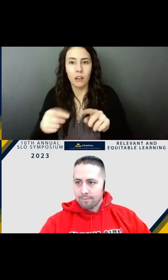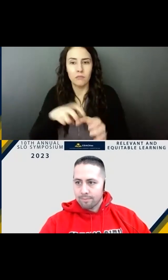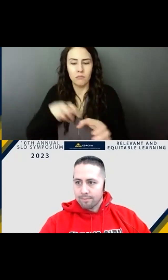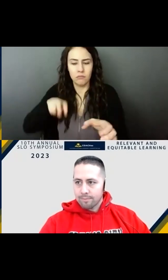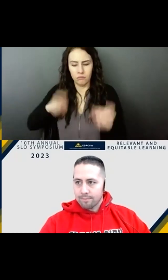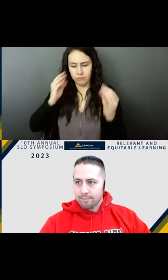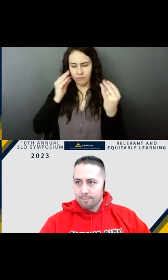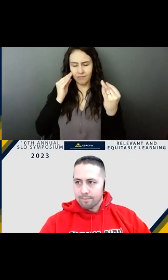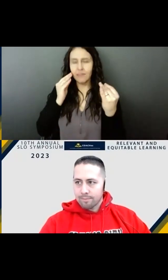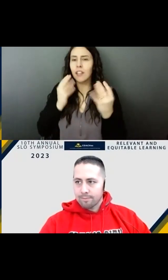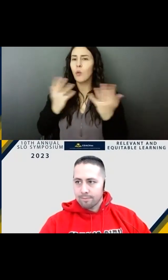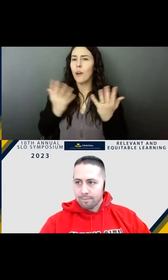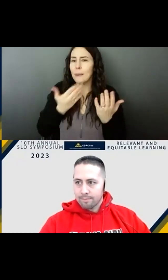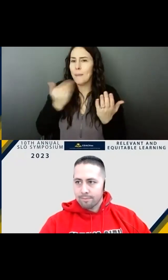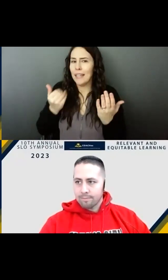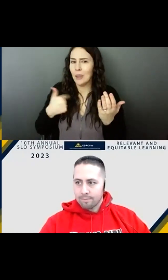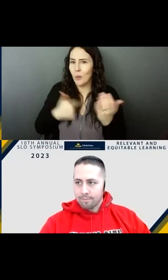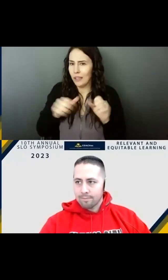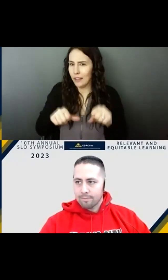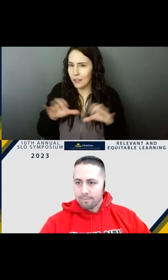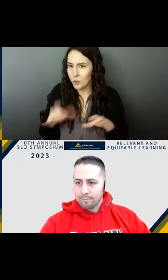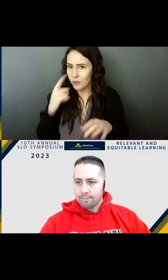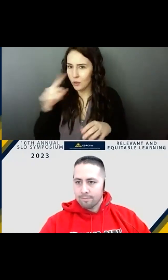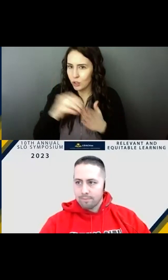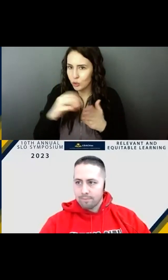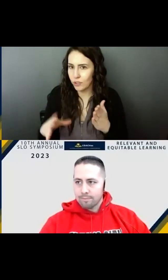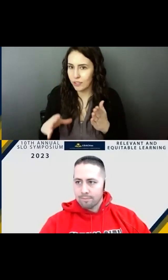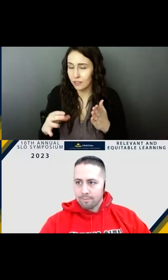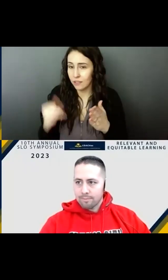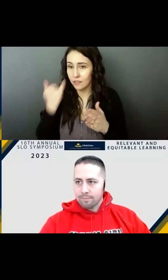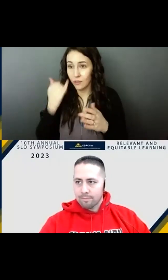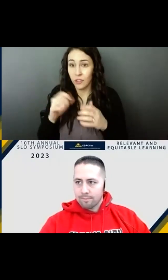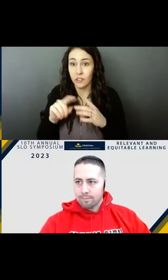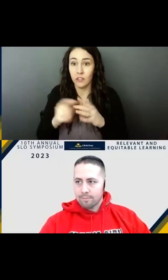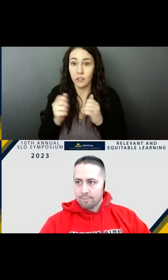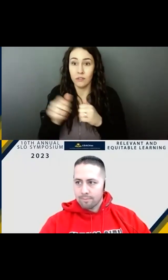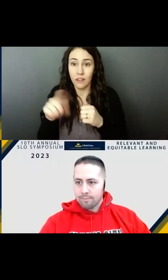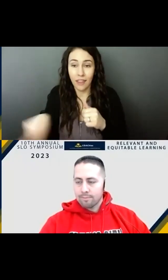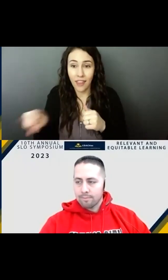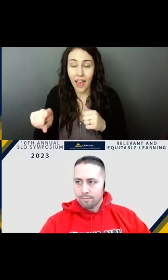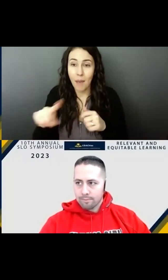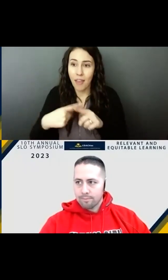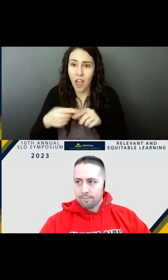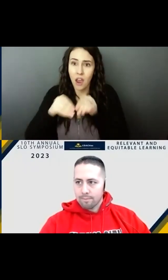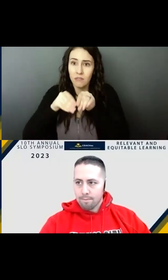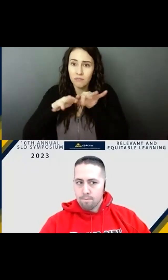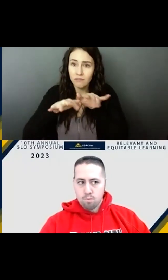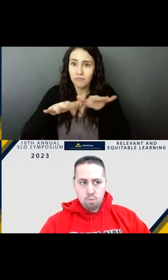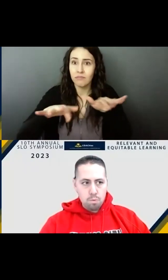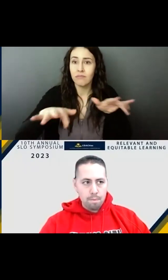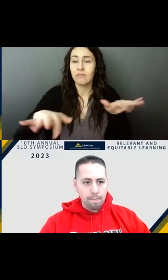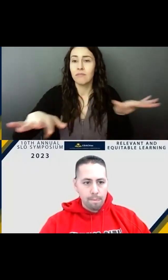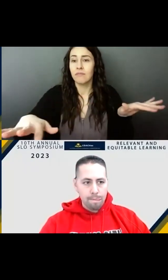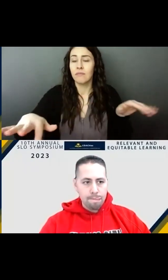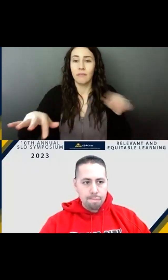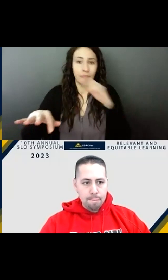for students. And if we start with them and then sort of radiate out to our other